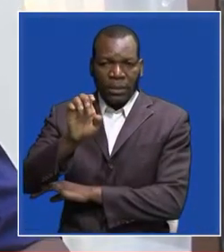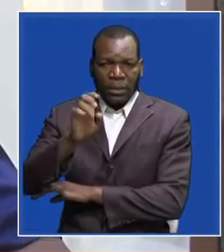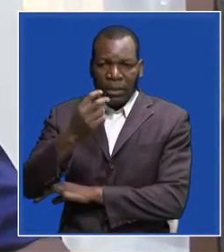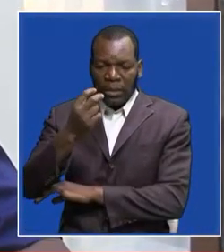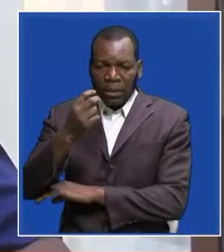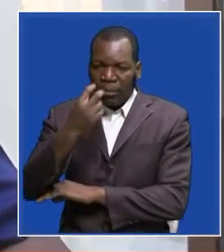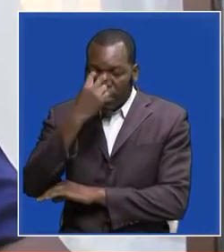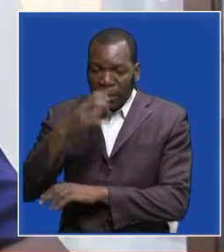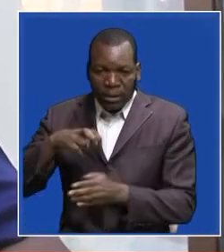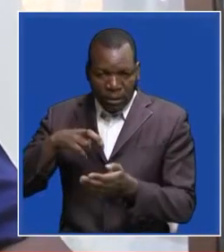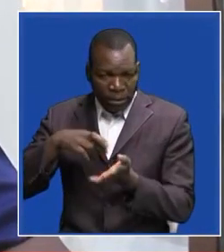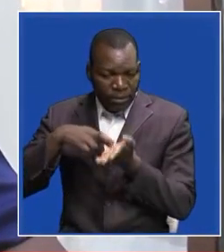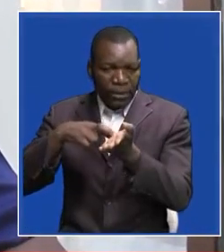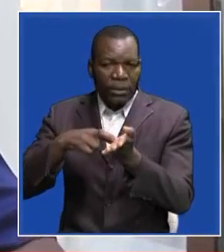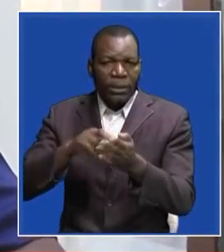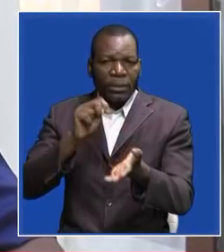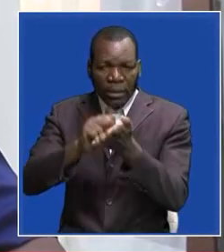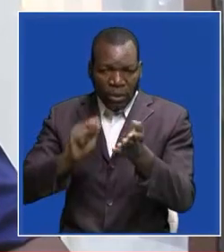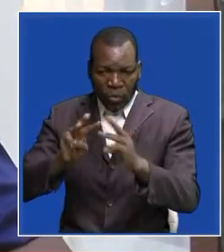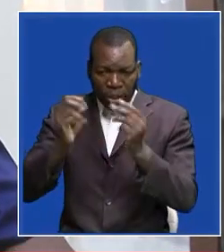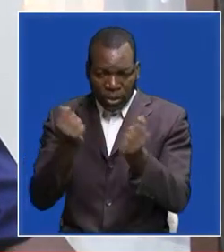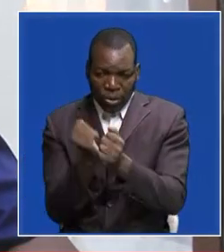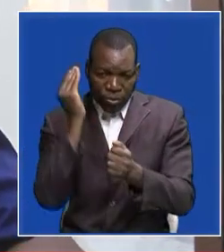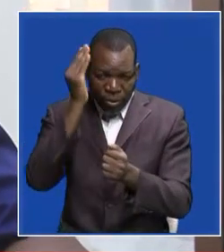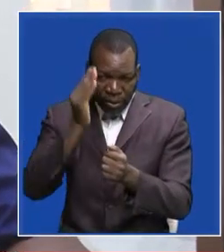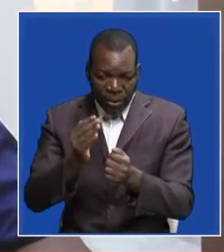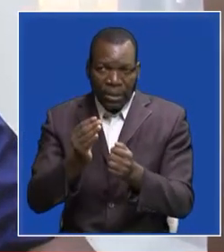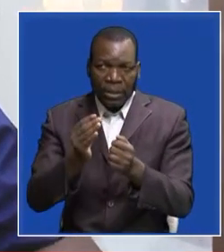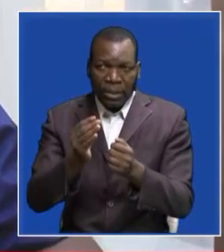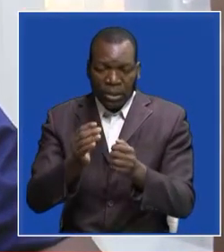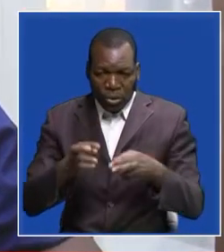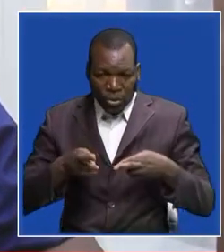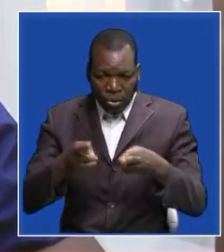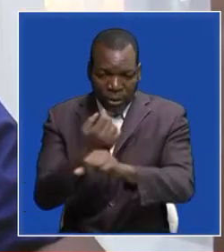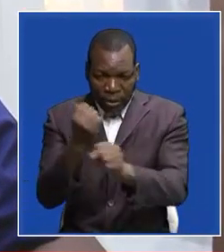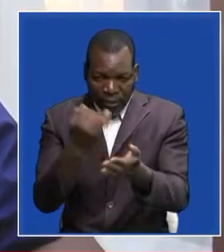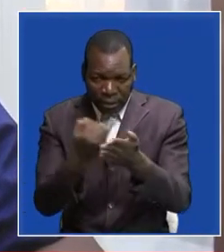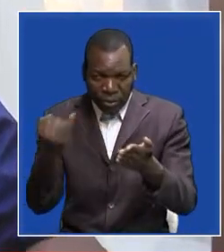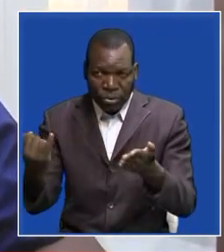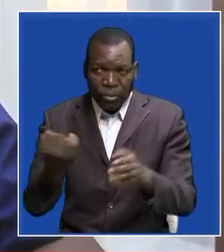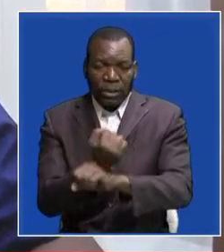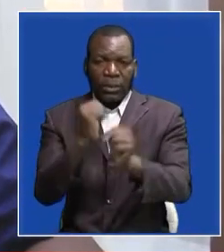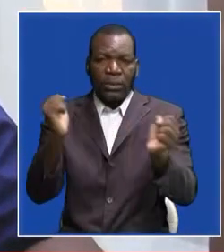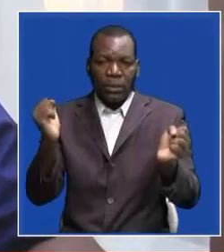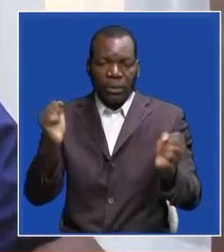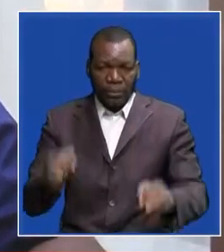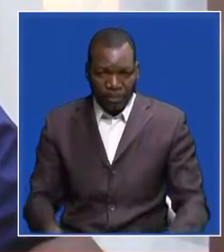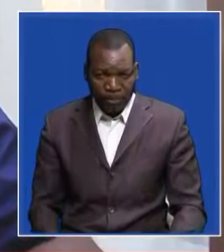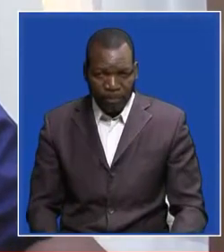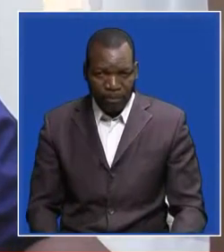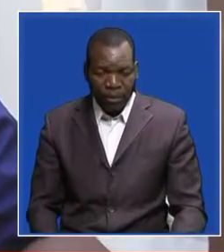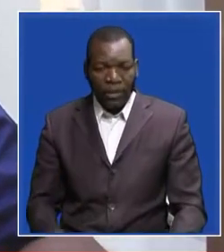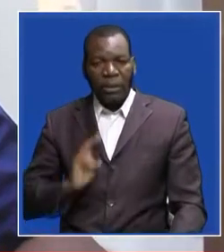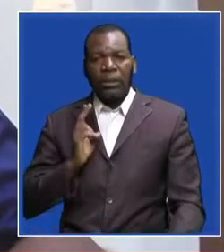blind, is confident that the workshop will address key road safety inclusive matters. As persons with disabilities, we are the first